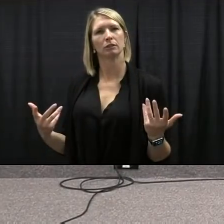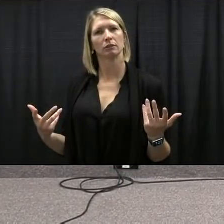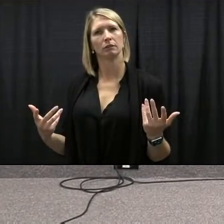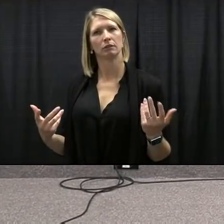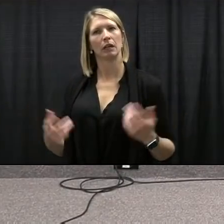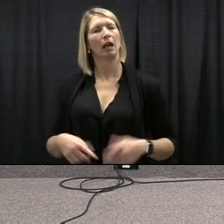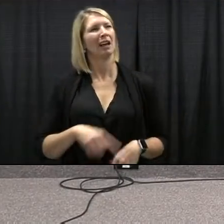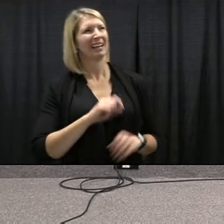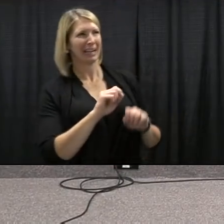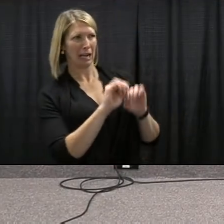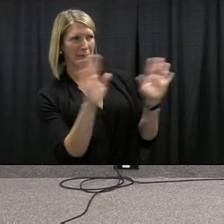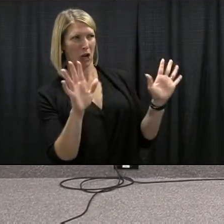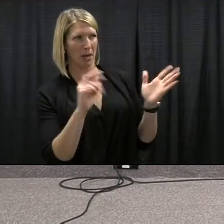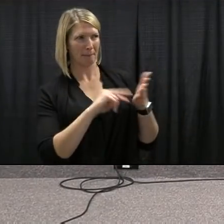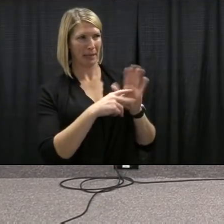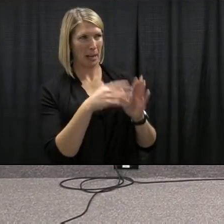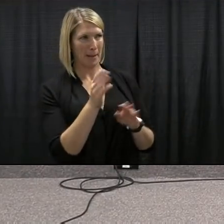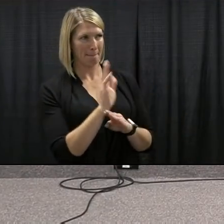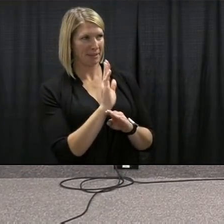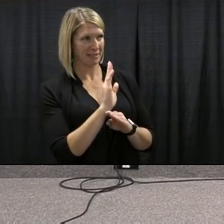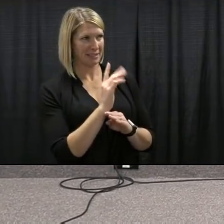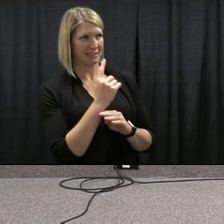Penalties in terms of if a business